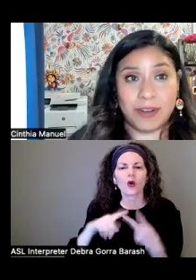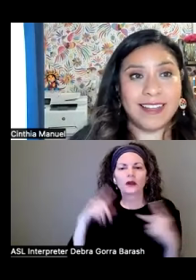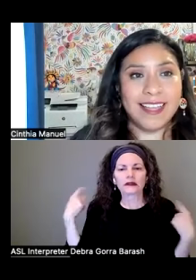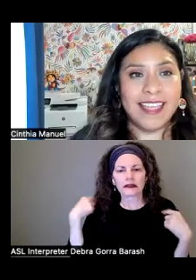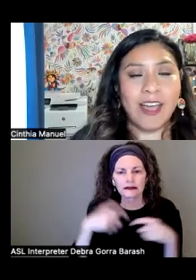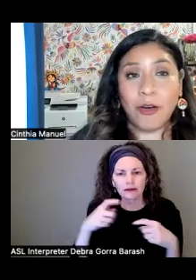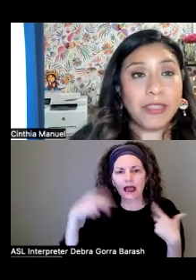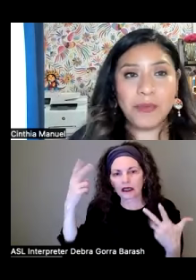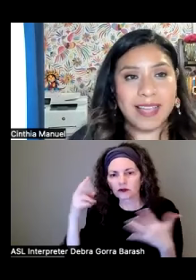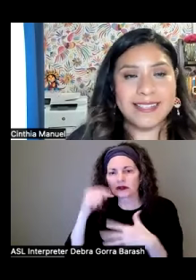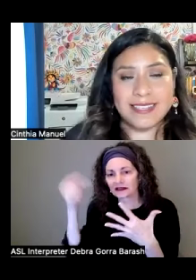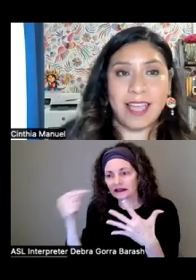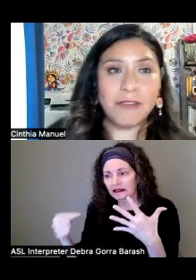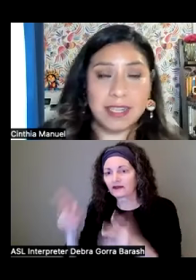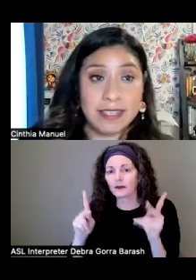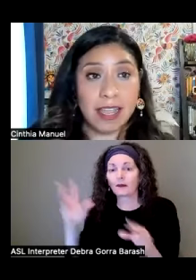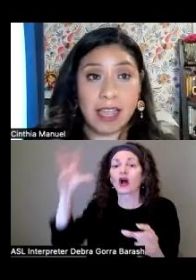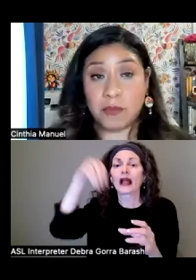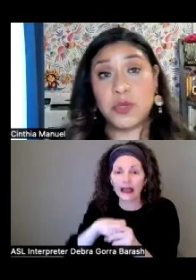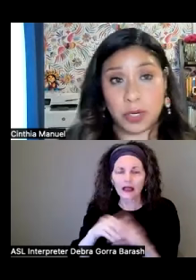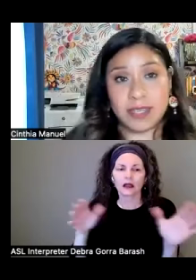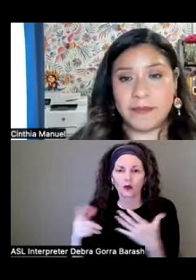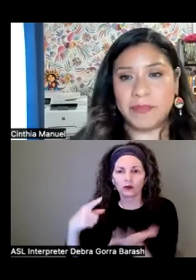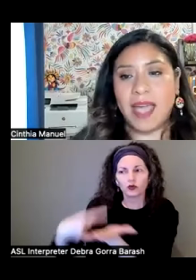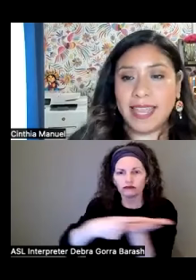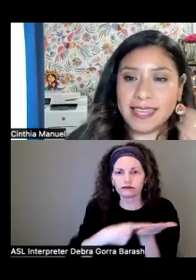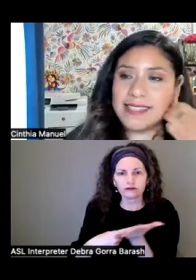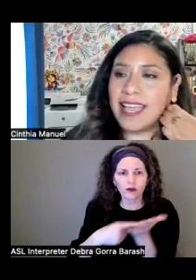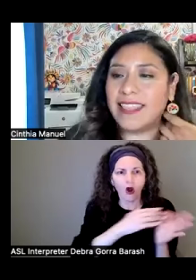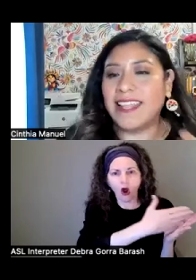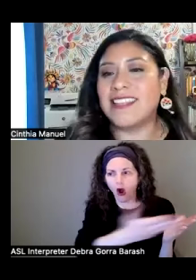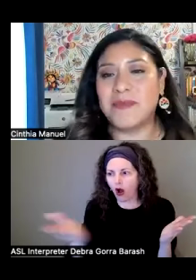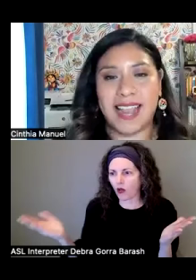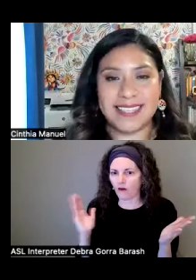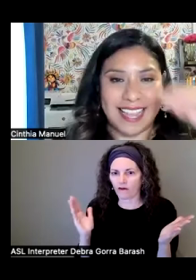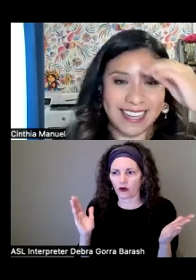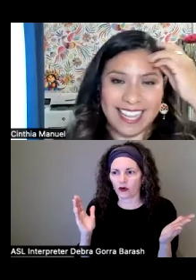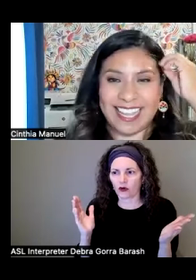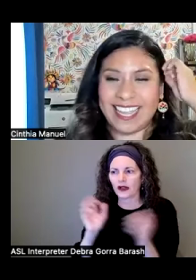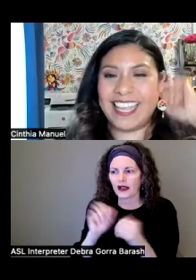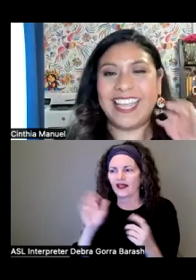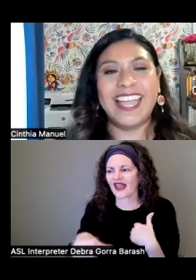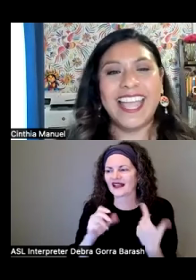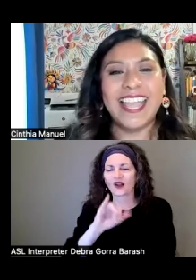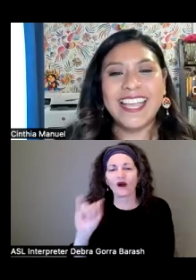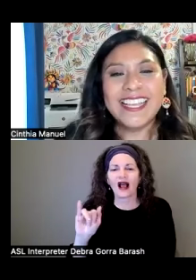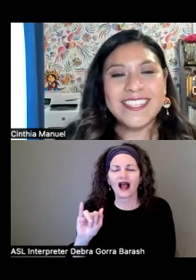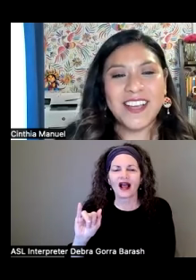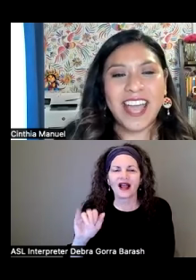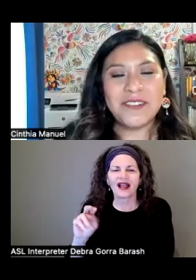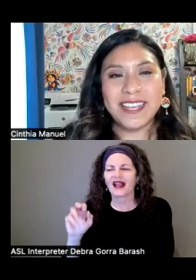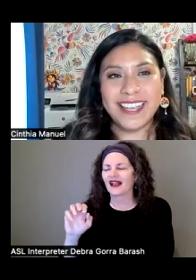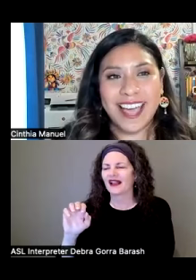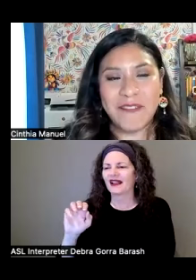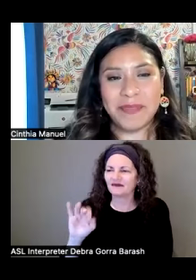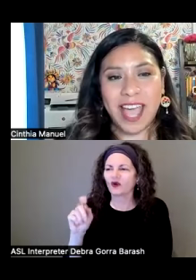board. Otherwise, these efforts are still gonna come short. Next, and then this is my last slide. So how